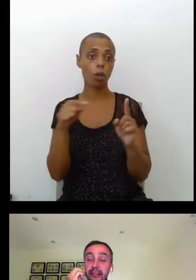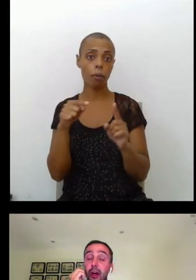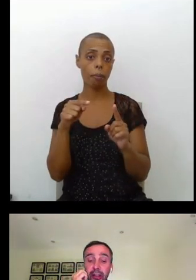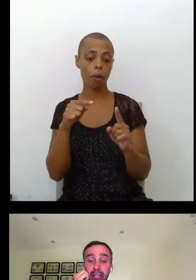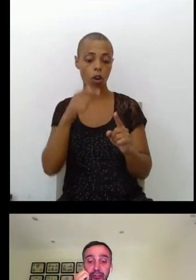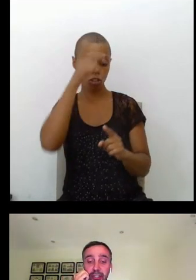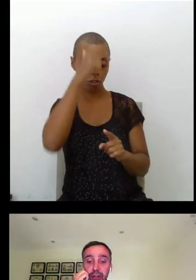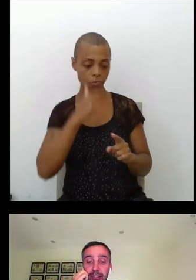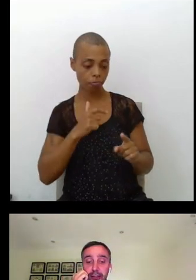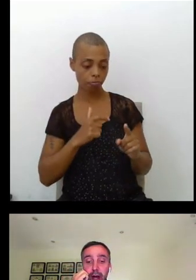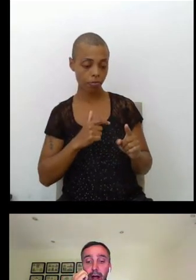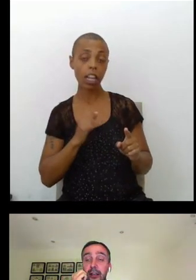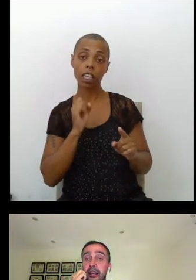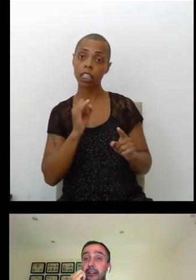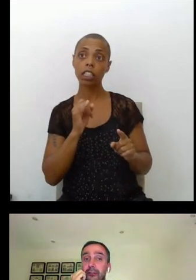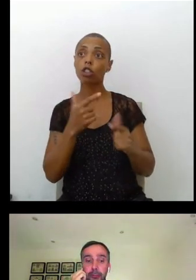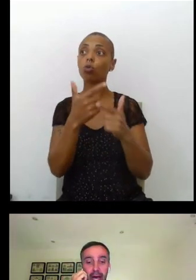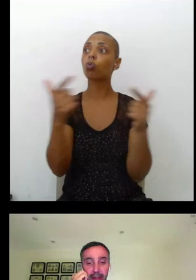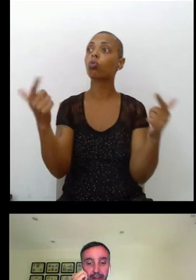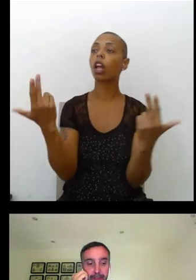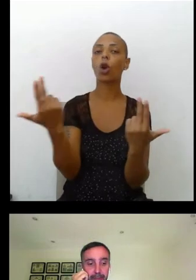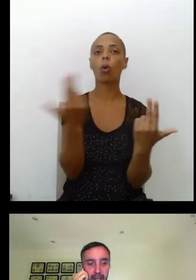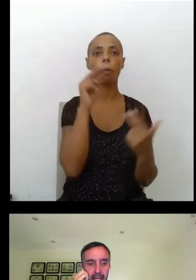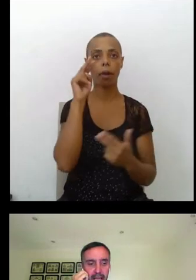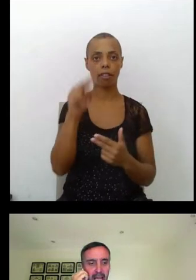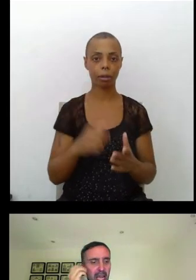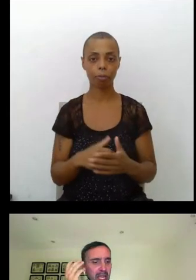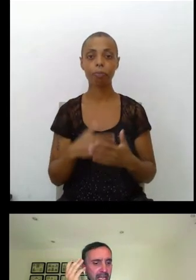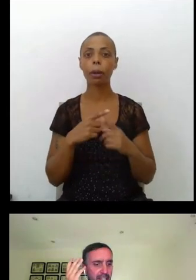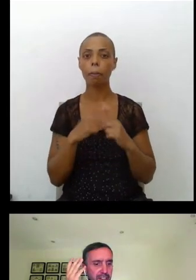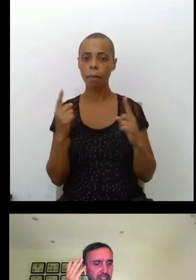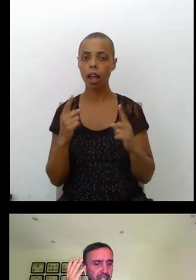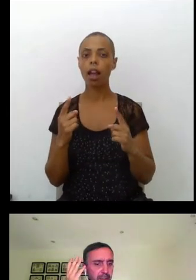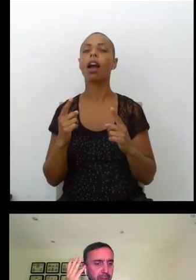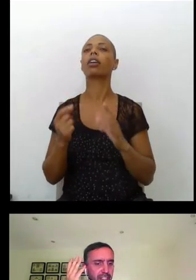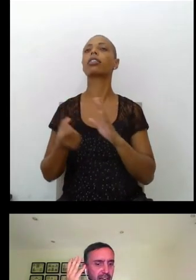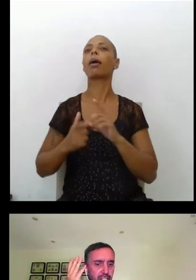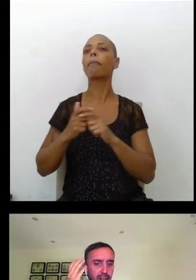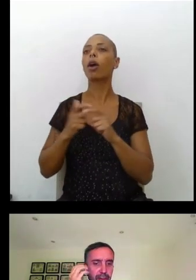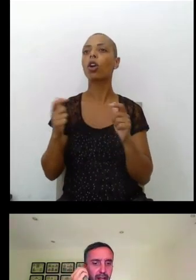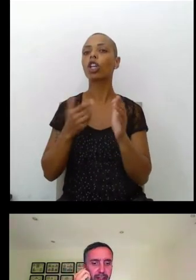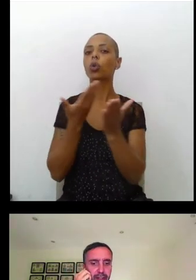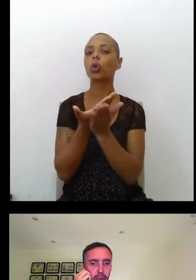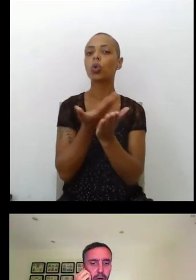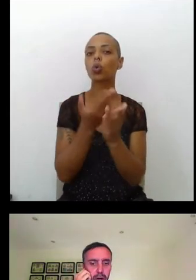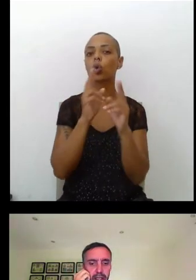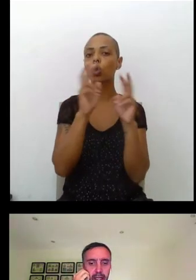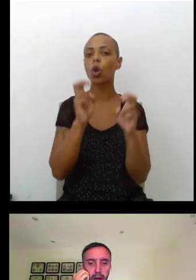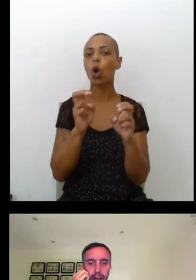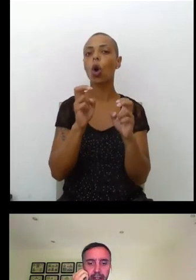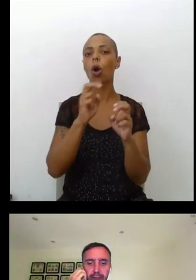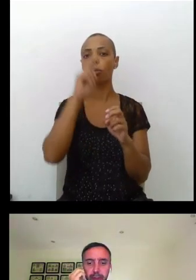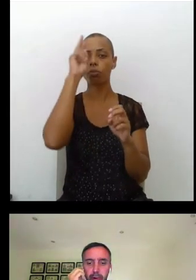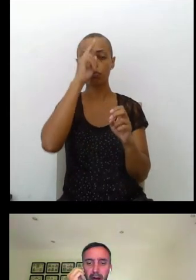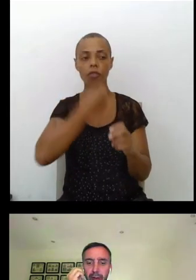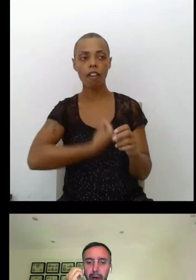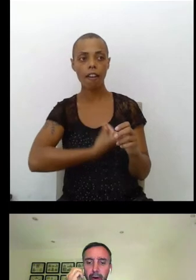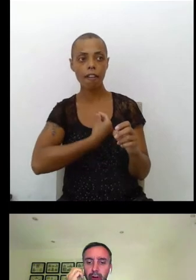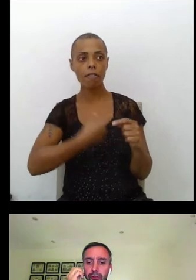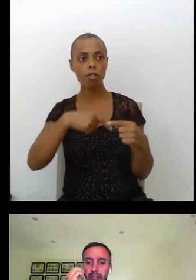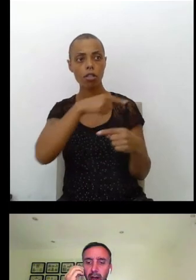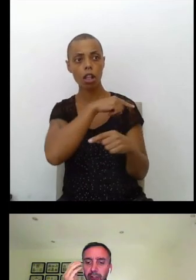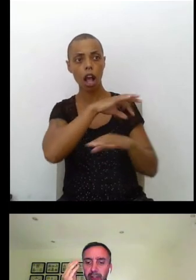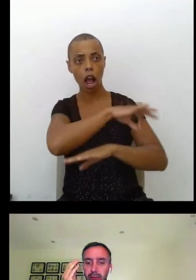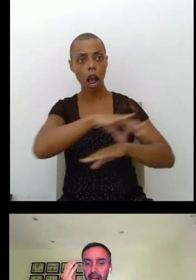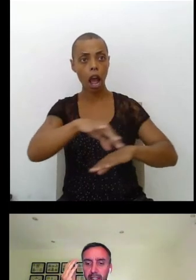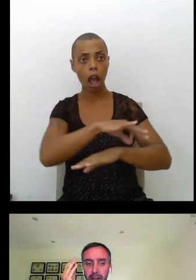stigma that is not even addressed to architects of the past yet the interpretation of an artistic work in the context of the